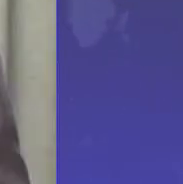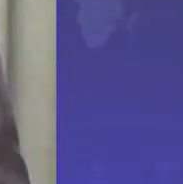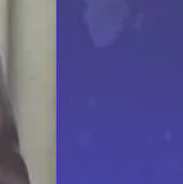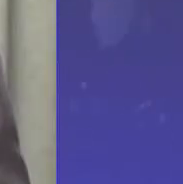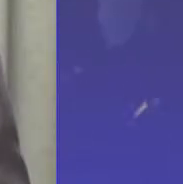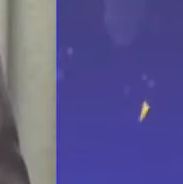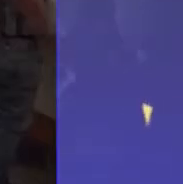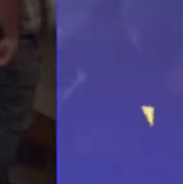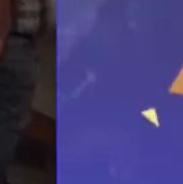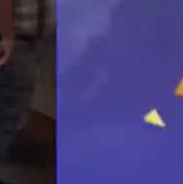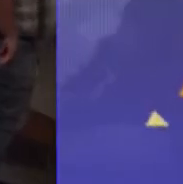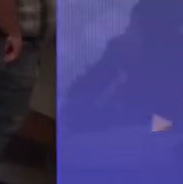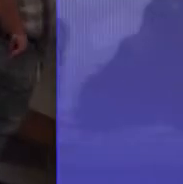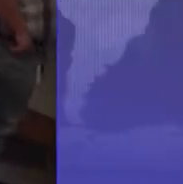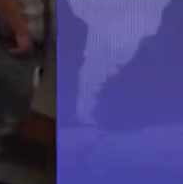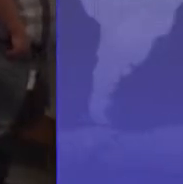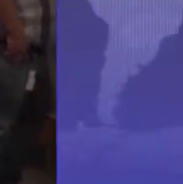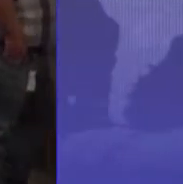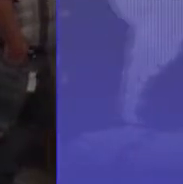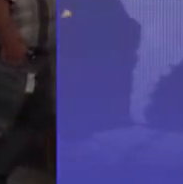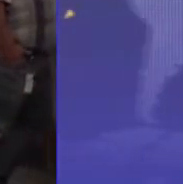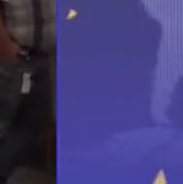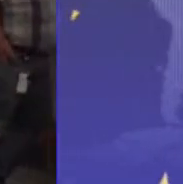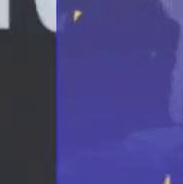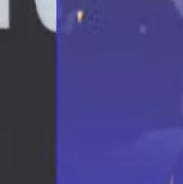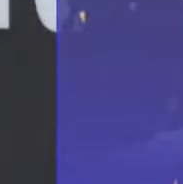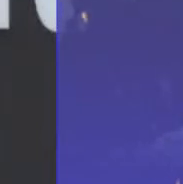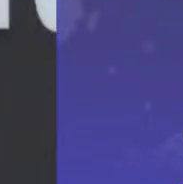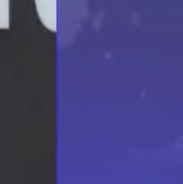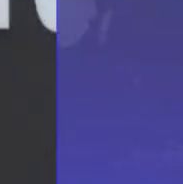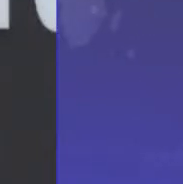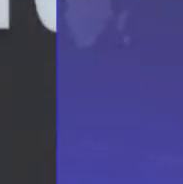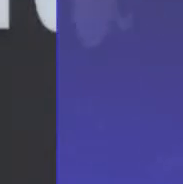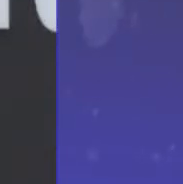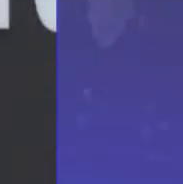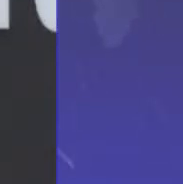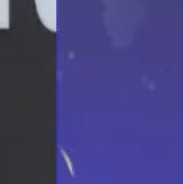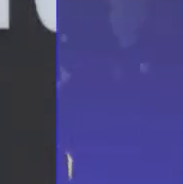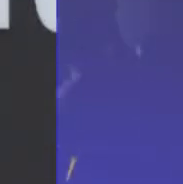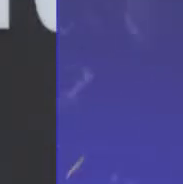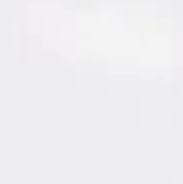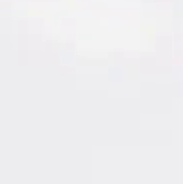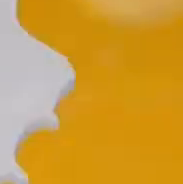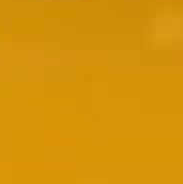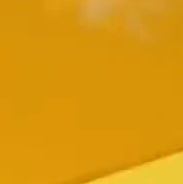billionaire couple Bill and Melinda Gates to divorce after 27 years of marriage.